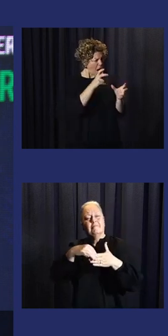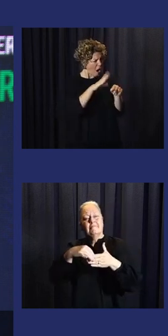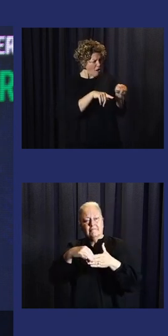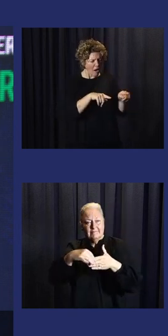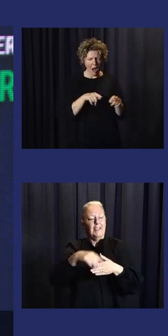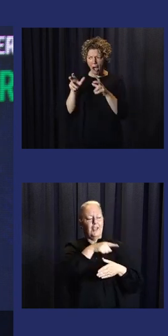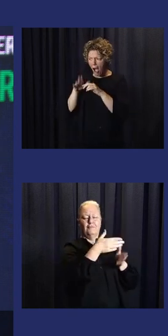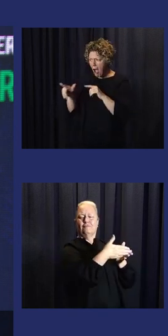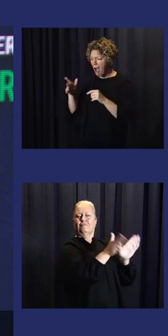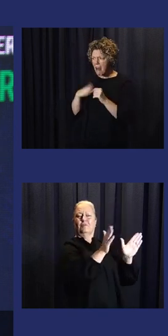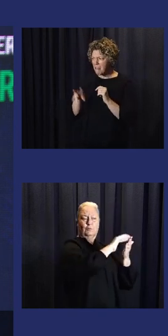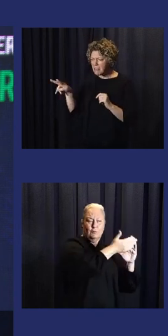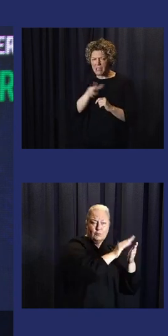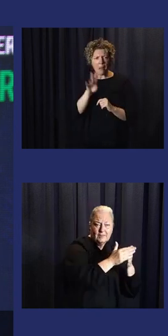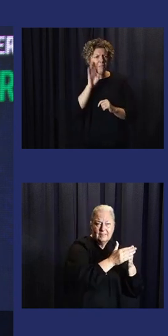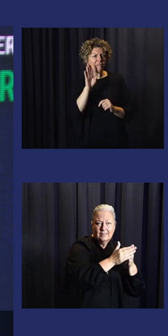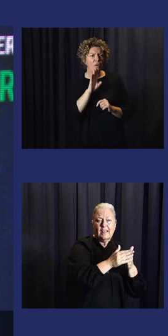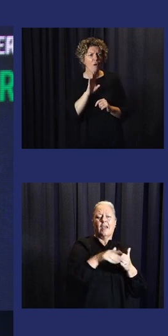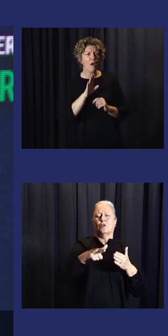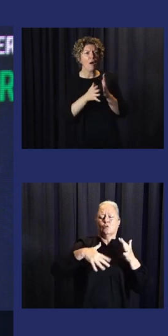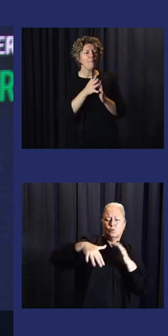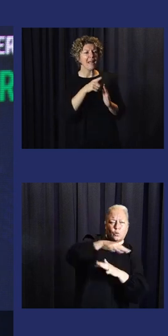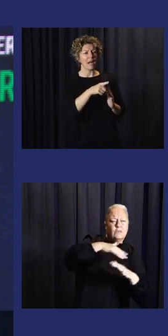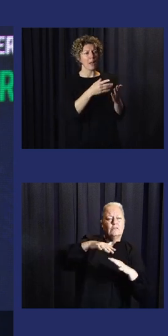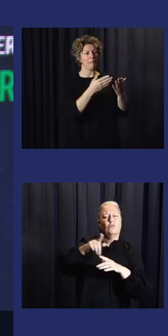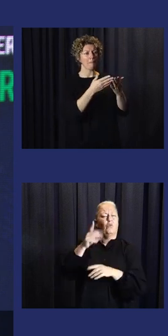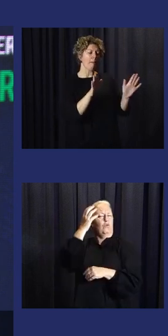sectors: public, corporate, and also social movement.